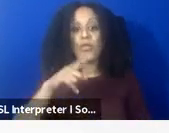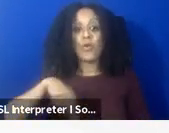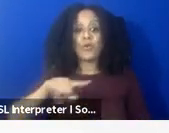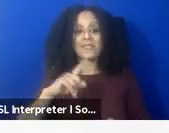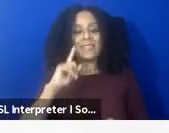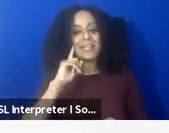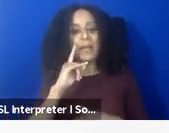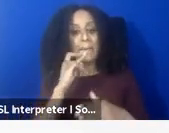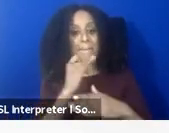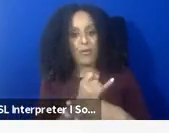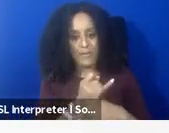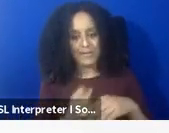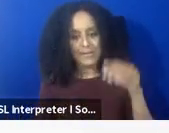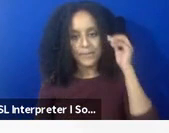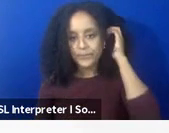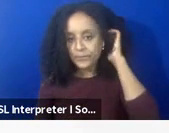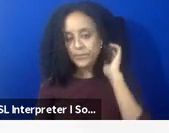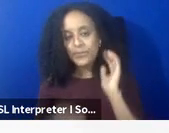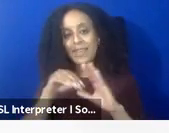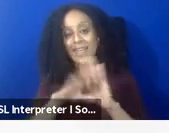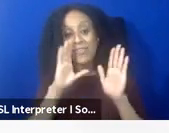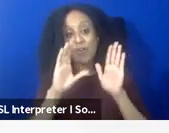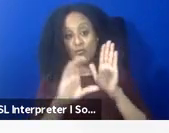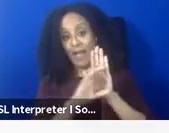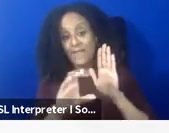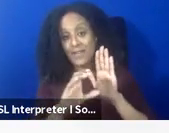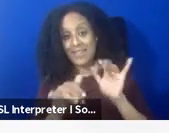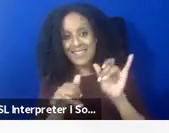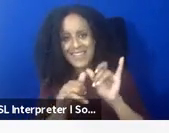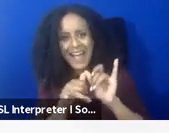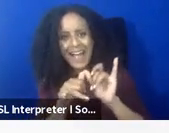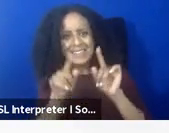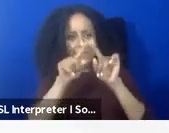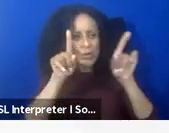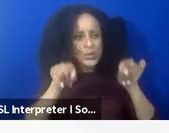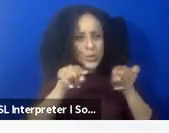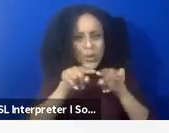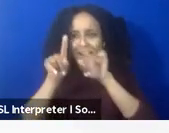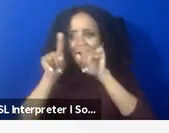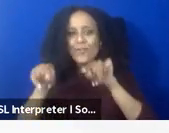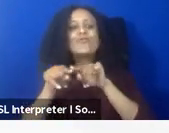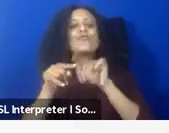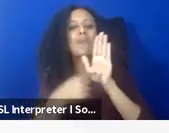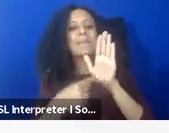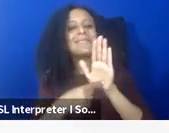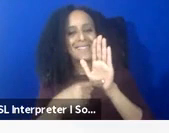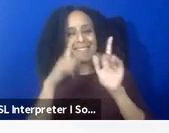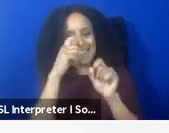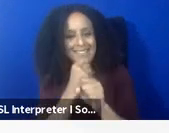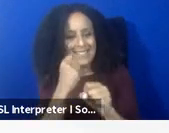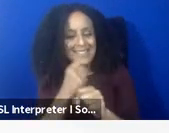hearing impairment. In this graphic here, the size of the squares represents the statistical weight of each